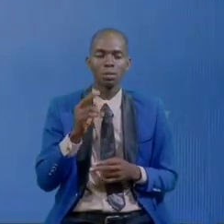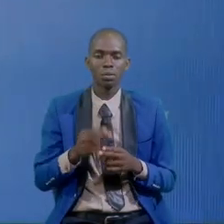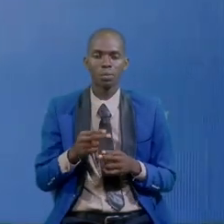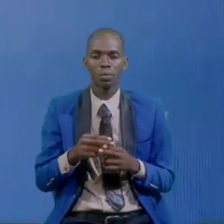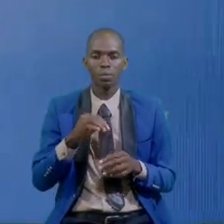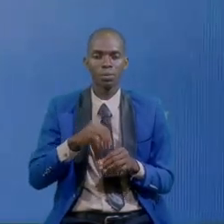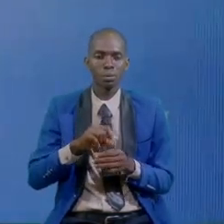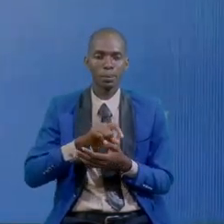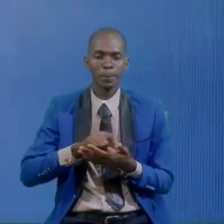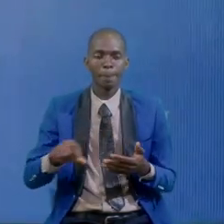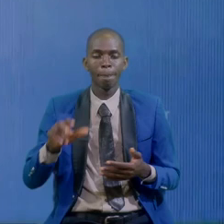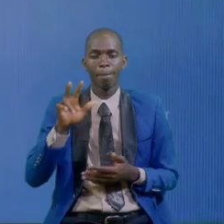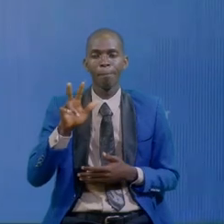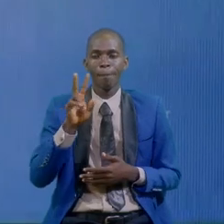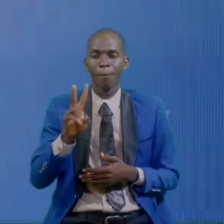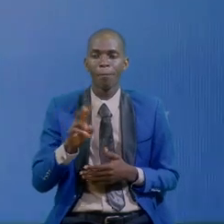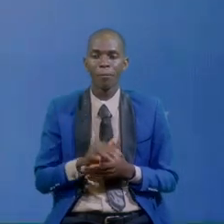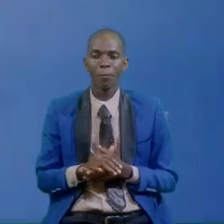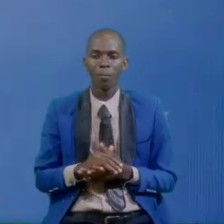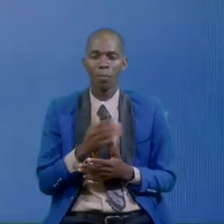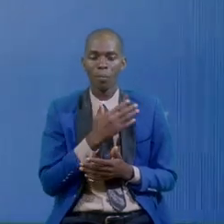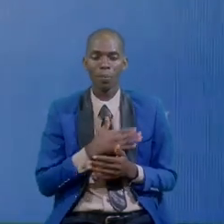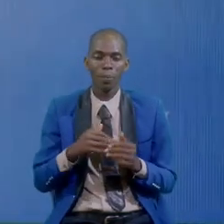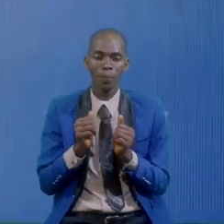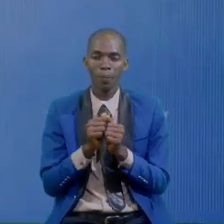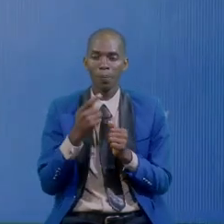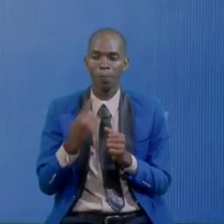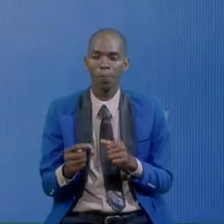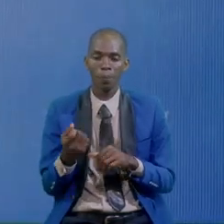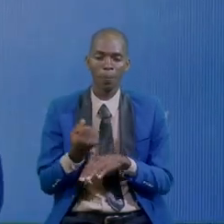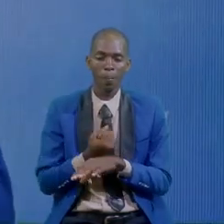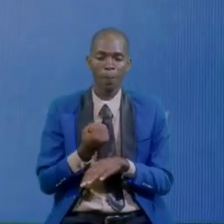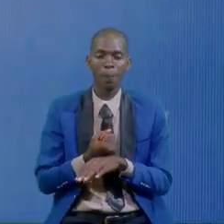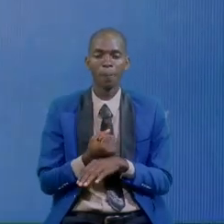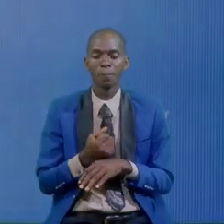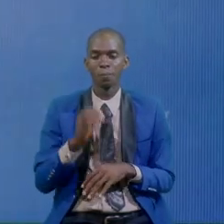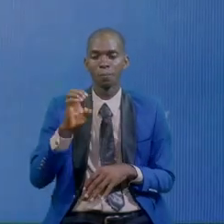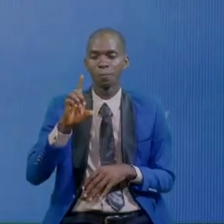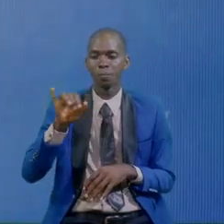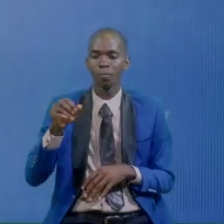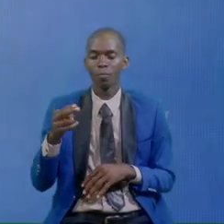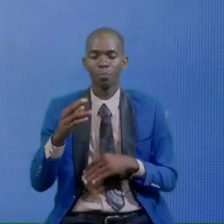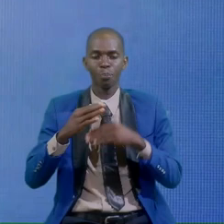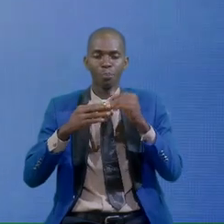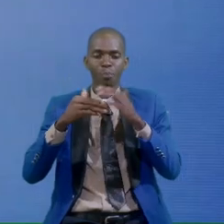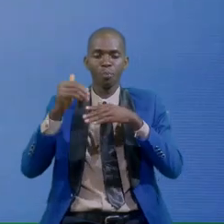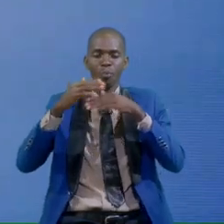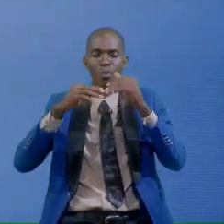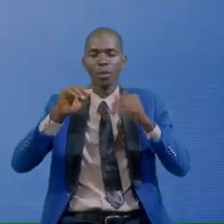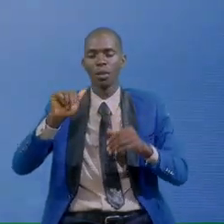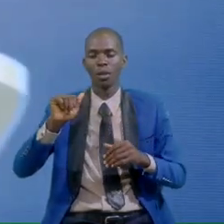32. And with the stones he built an altar in the